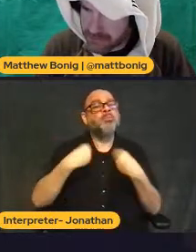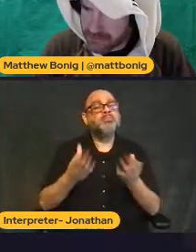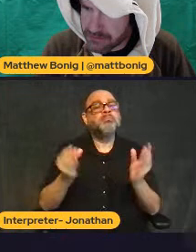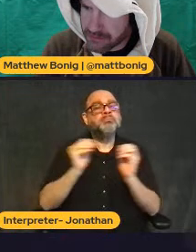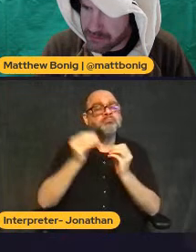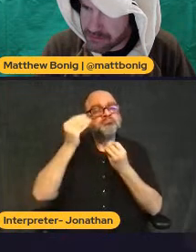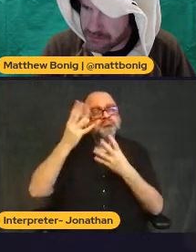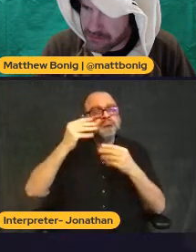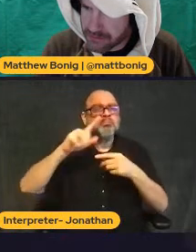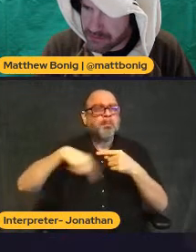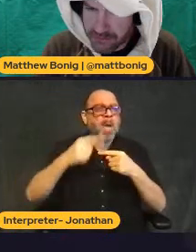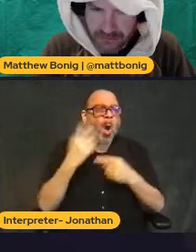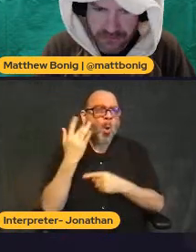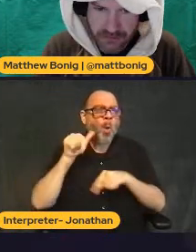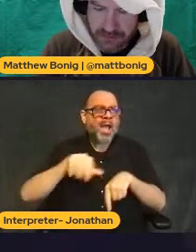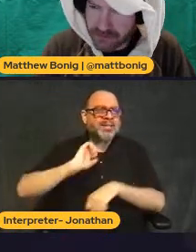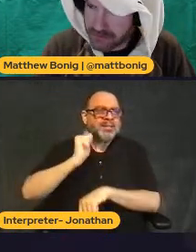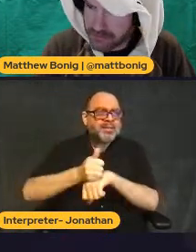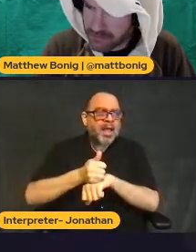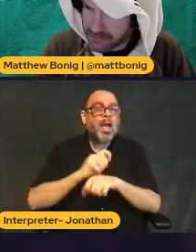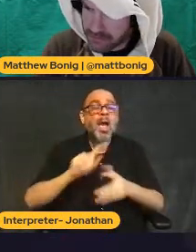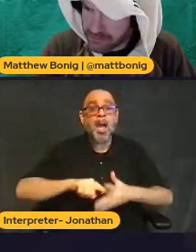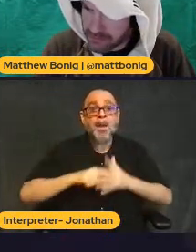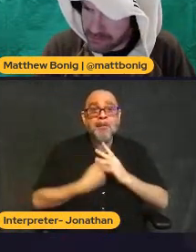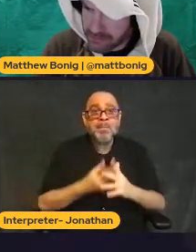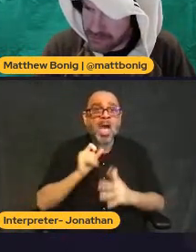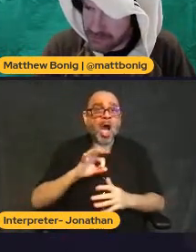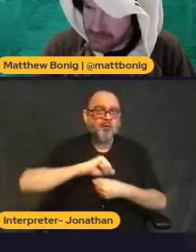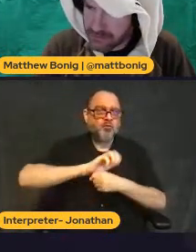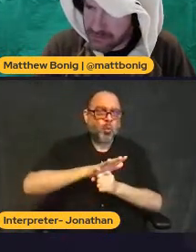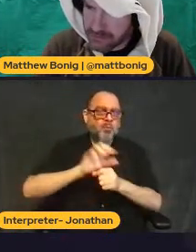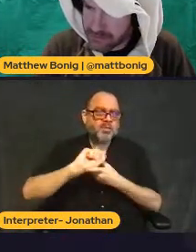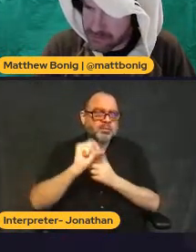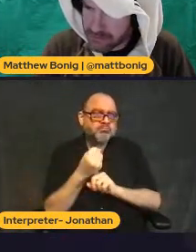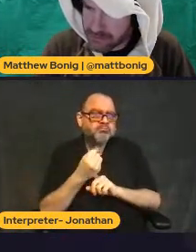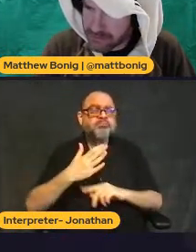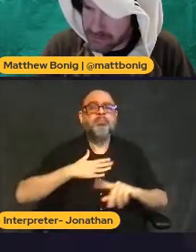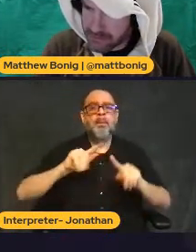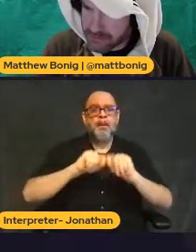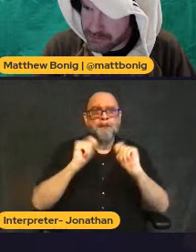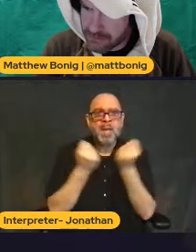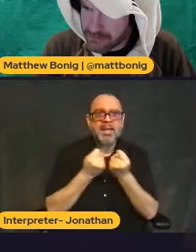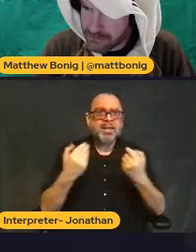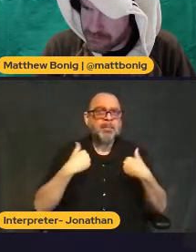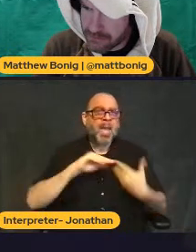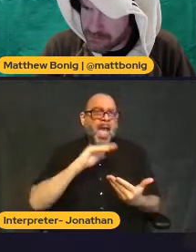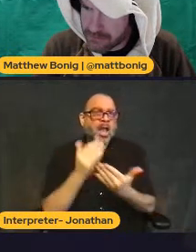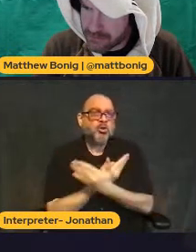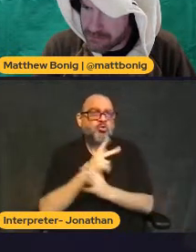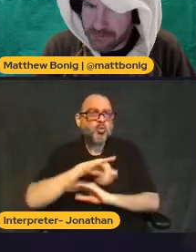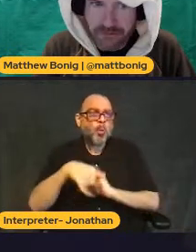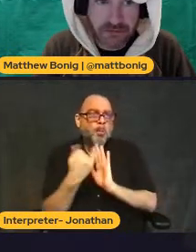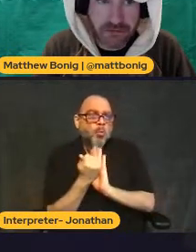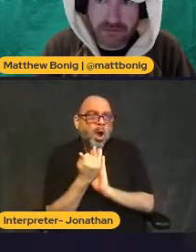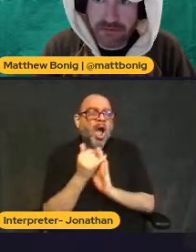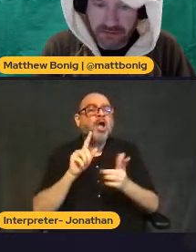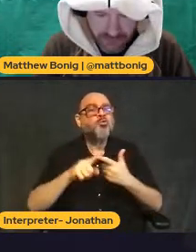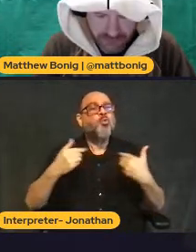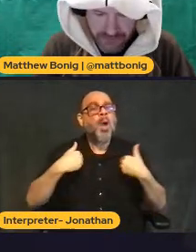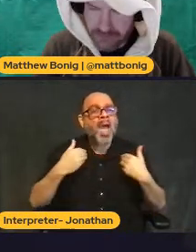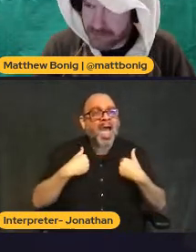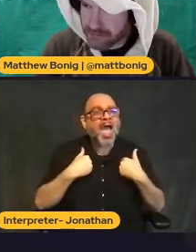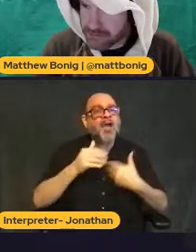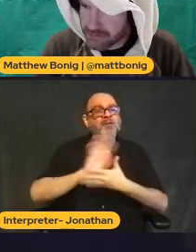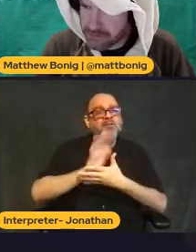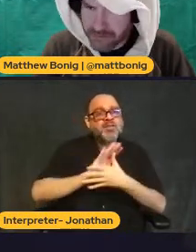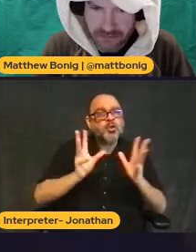subject. At the beginning of COVID situation, my team got a new project to build a video conference tool